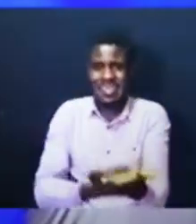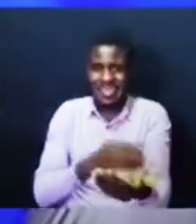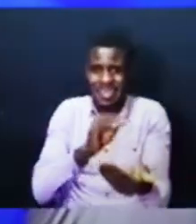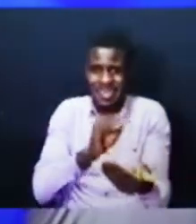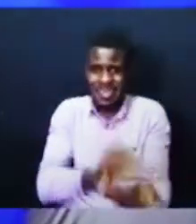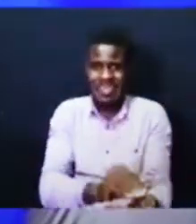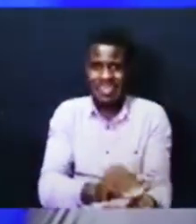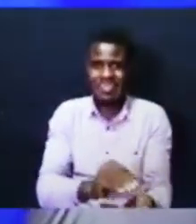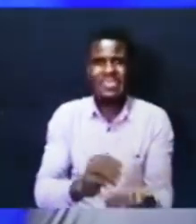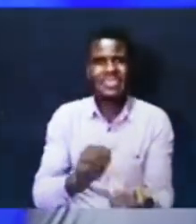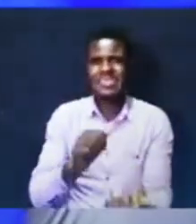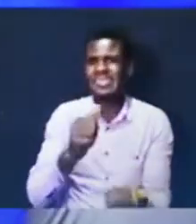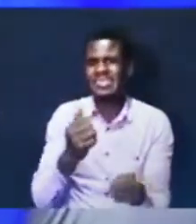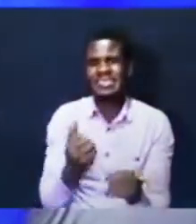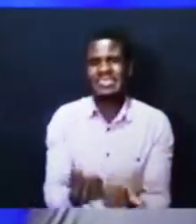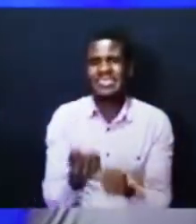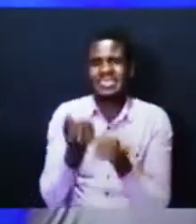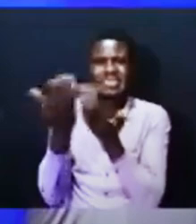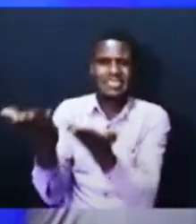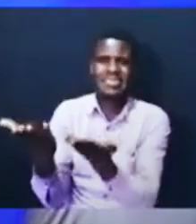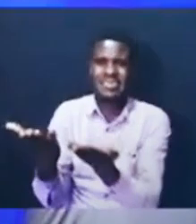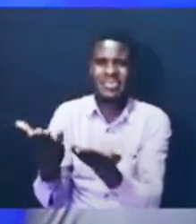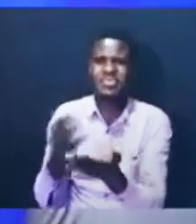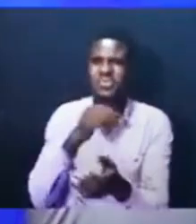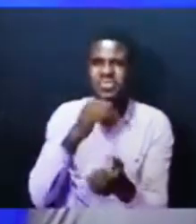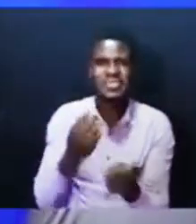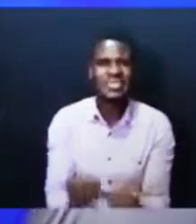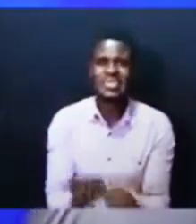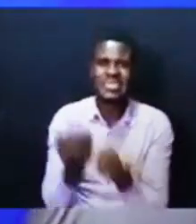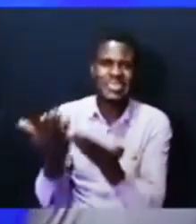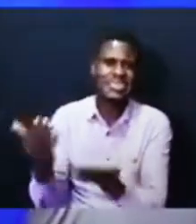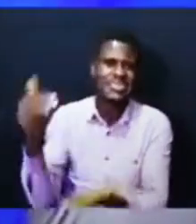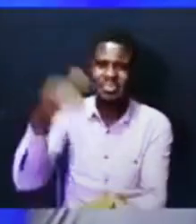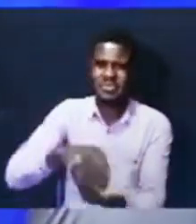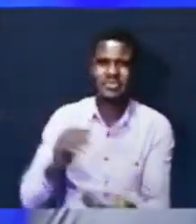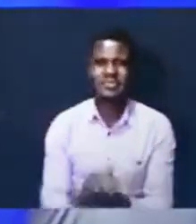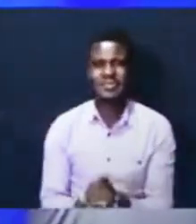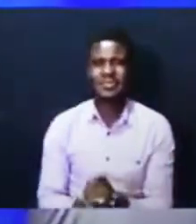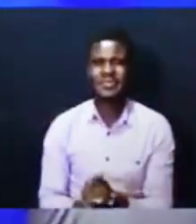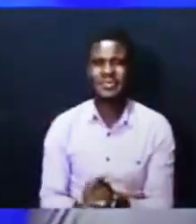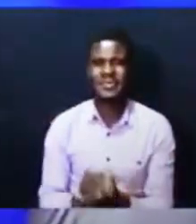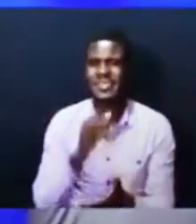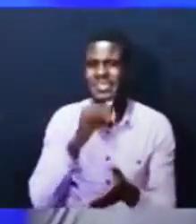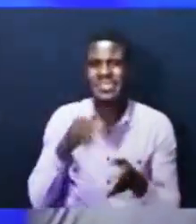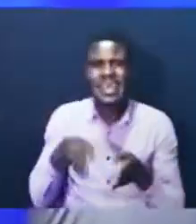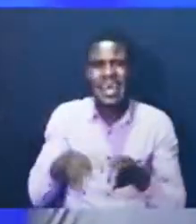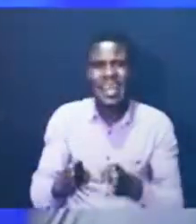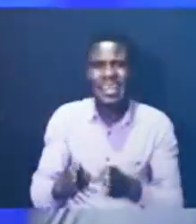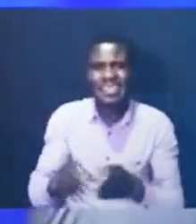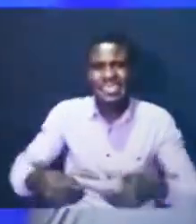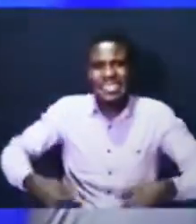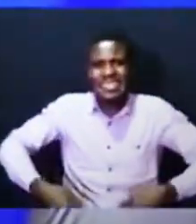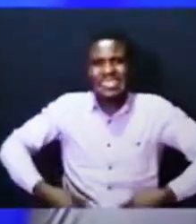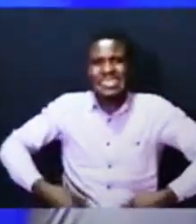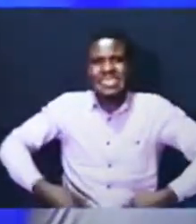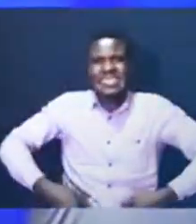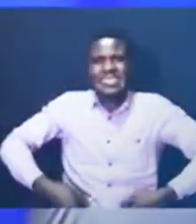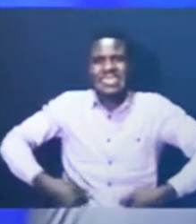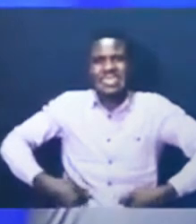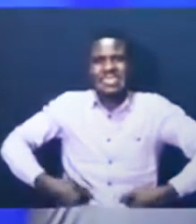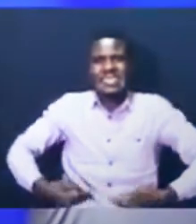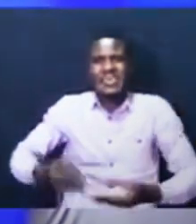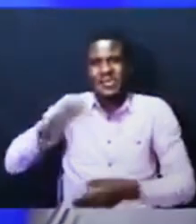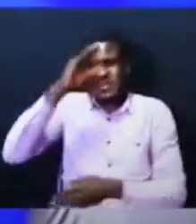is sacrifice. It shouldn't be sacrificed again. So don't allow this young man who is sleeping with the